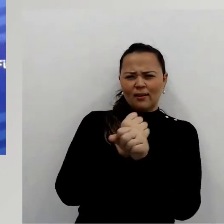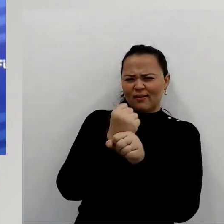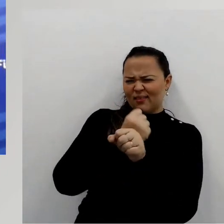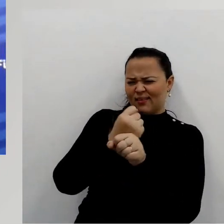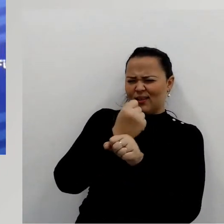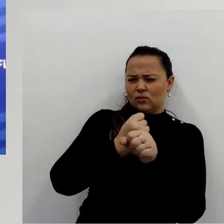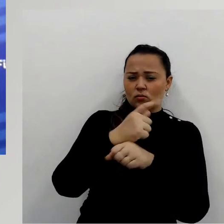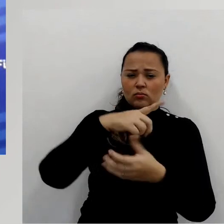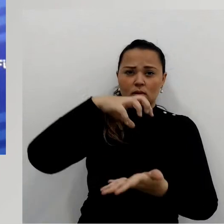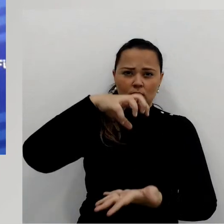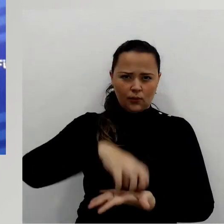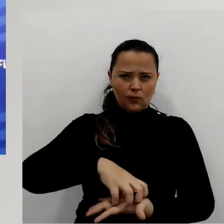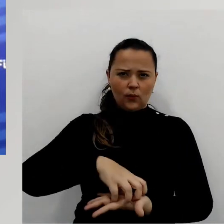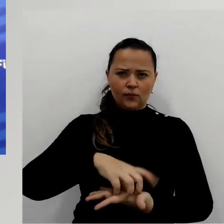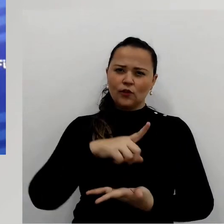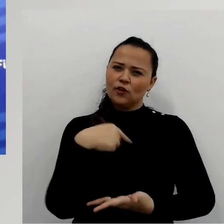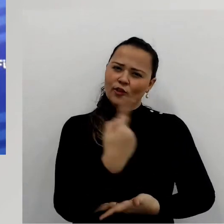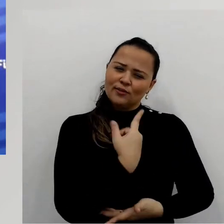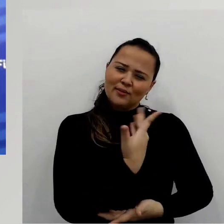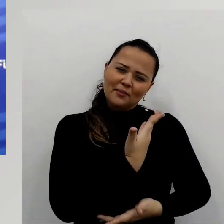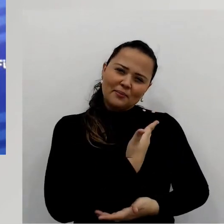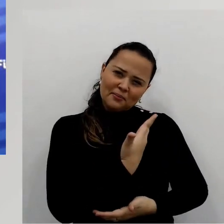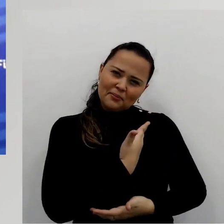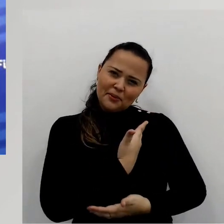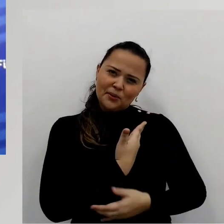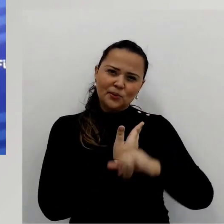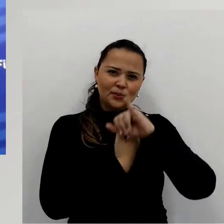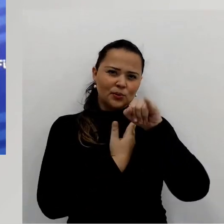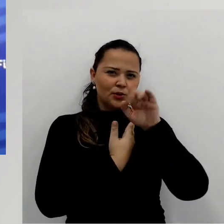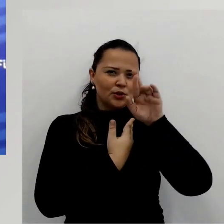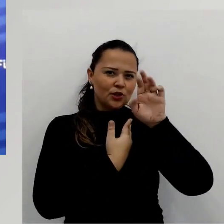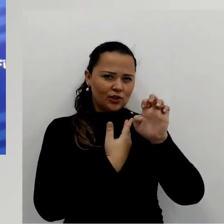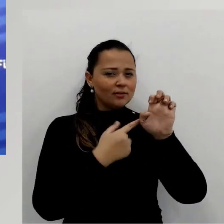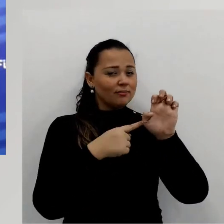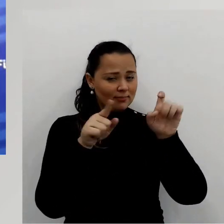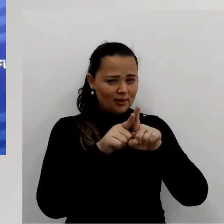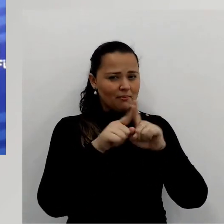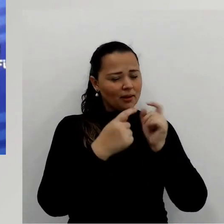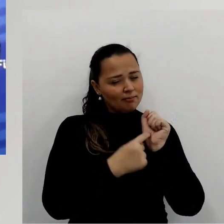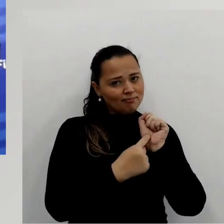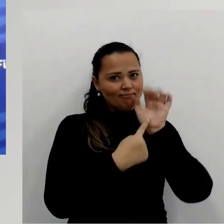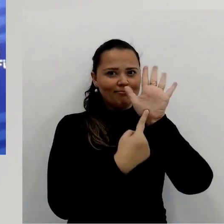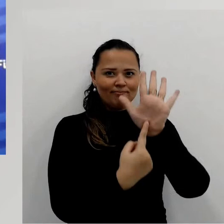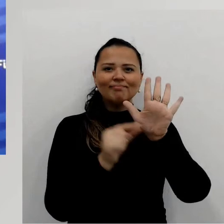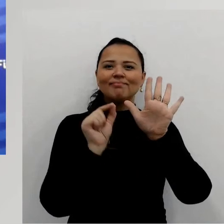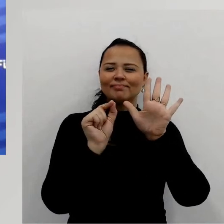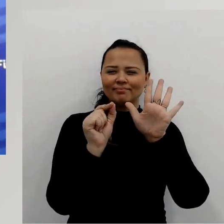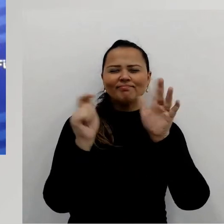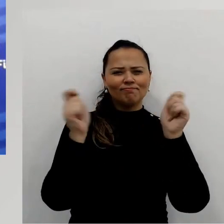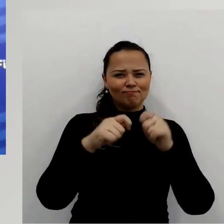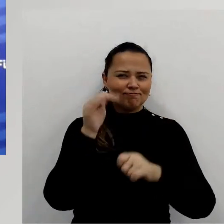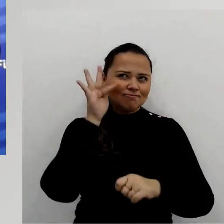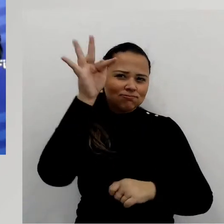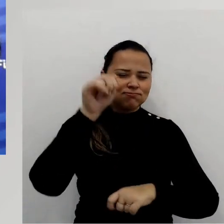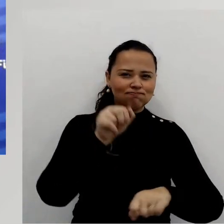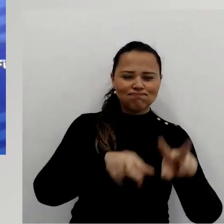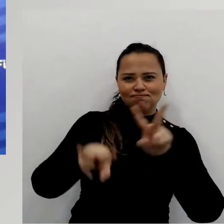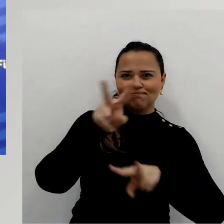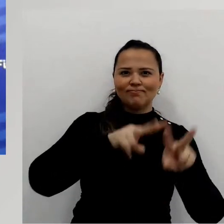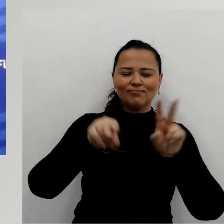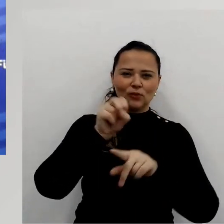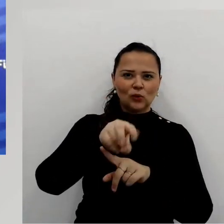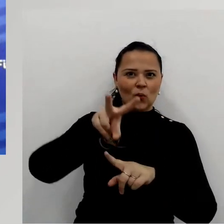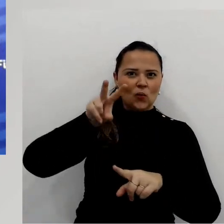40 years in the sector, Danilo de Jorge also became a visionary